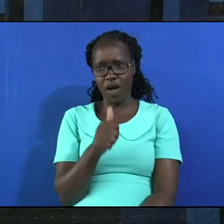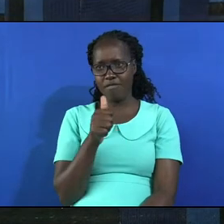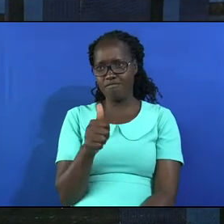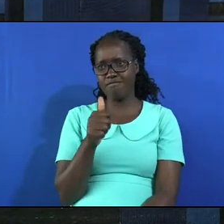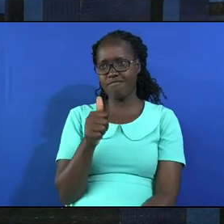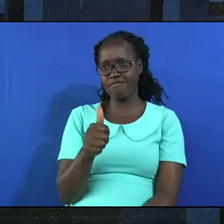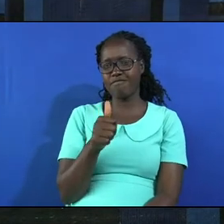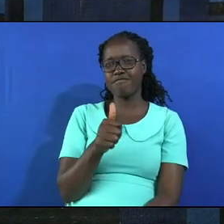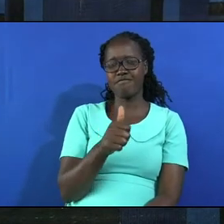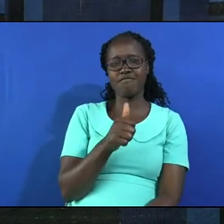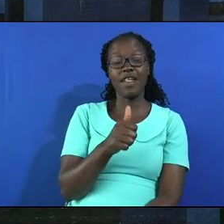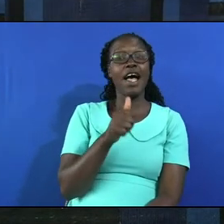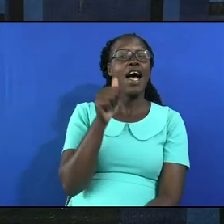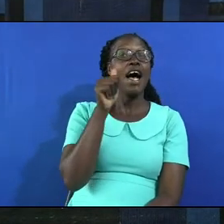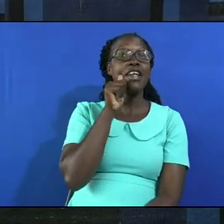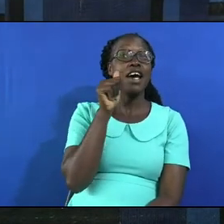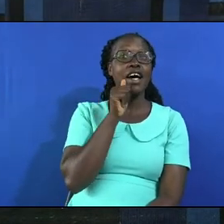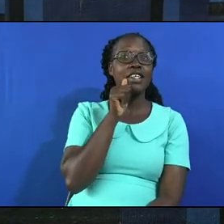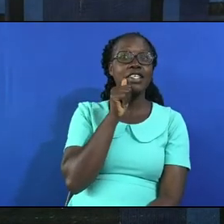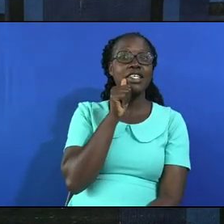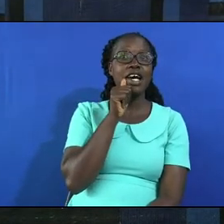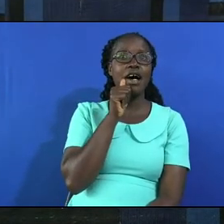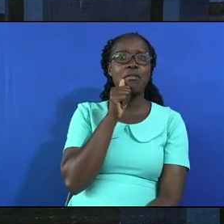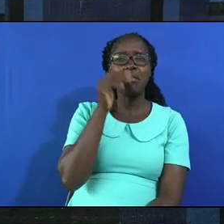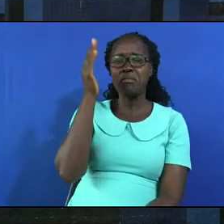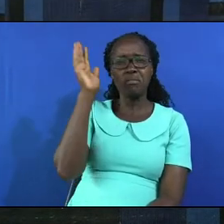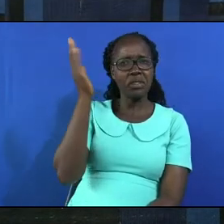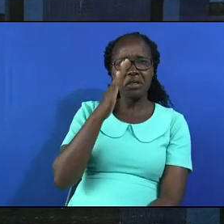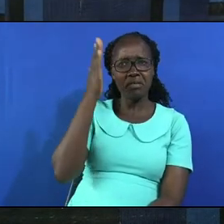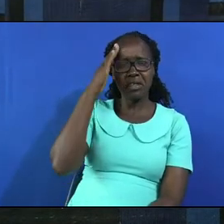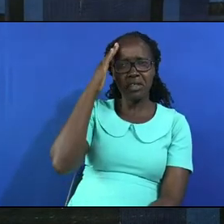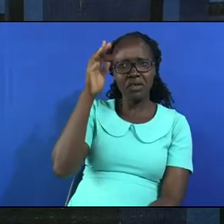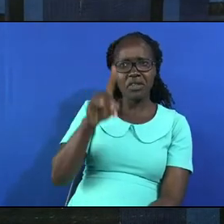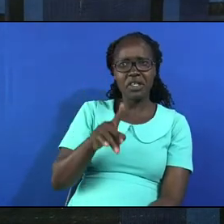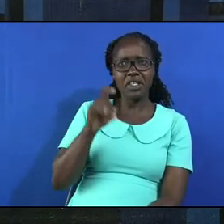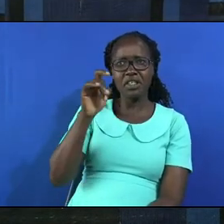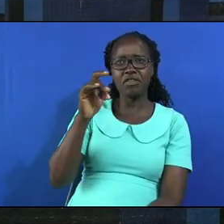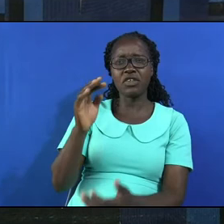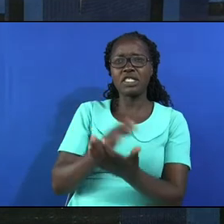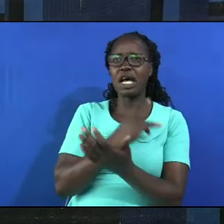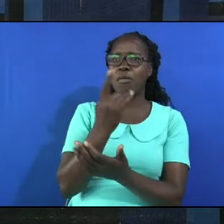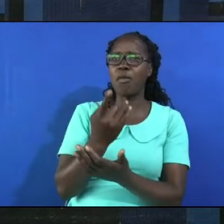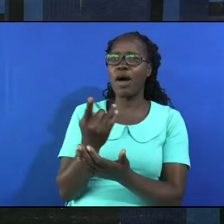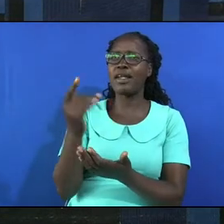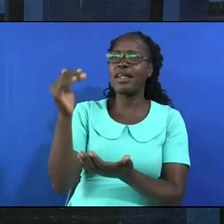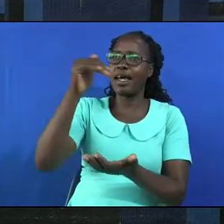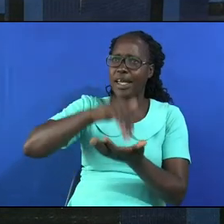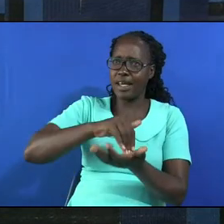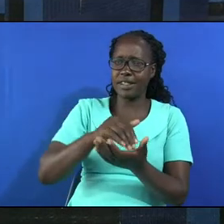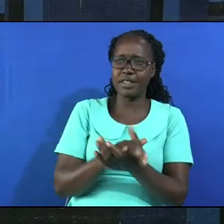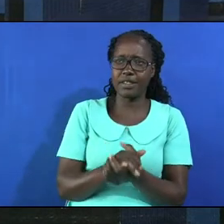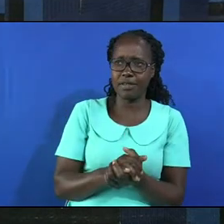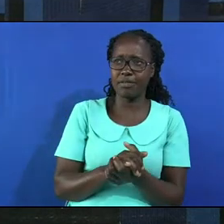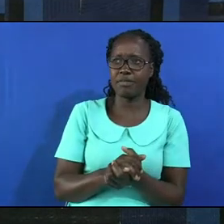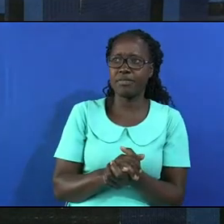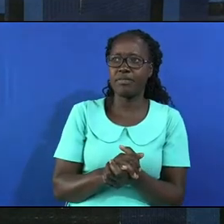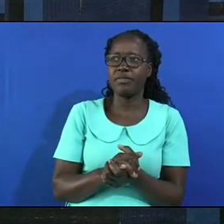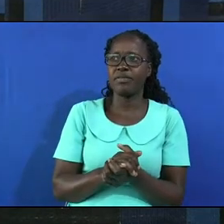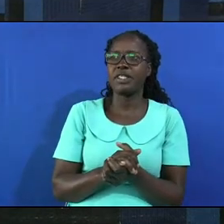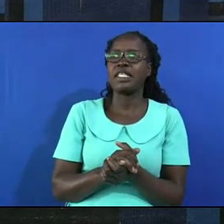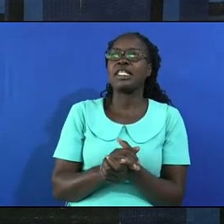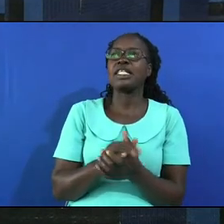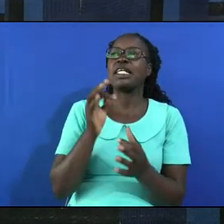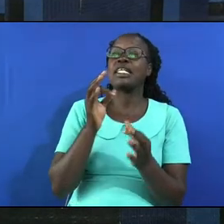doing well. And Adam did not realize the need for someone else. It